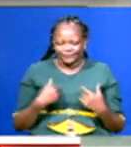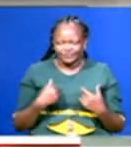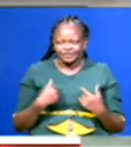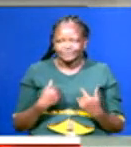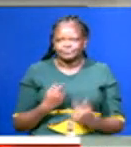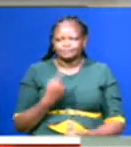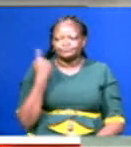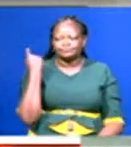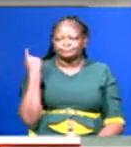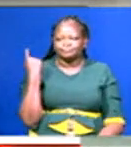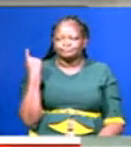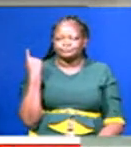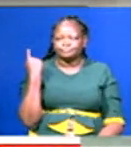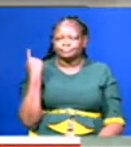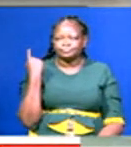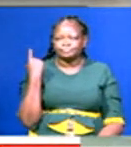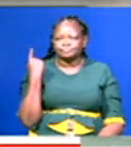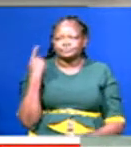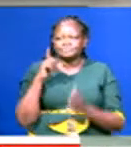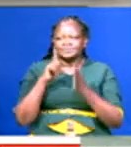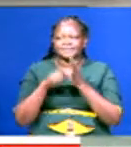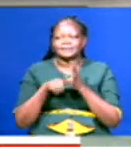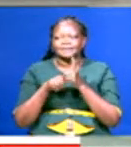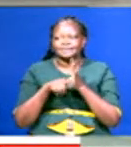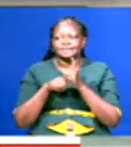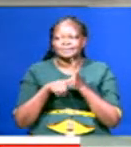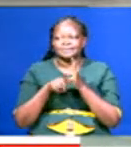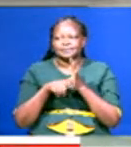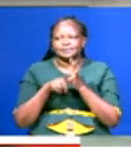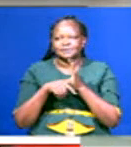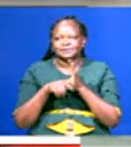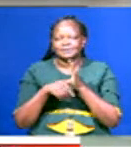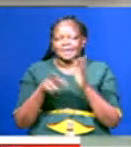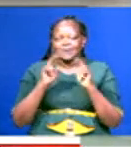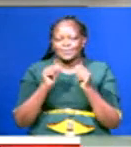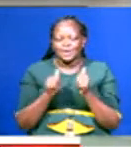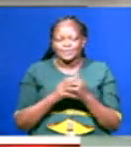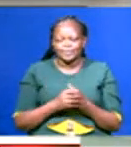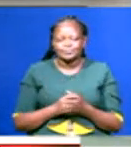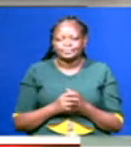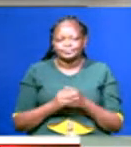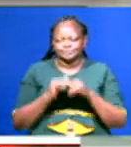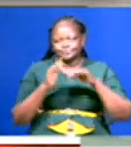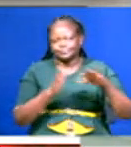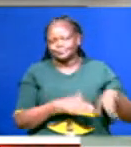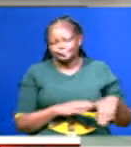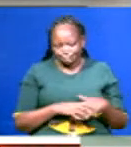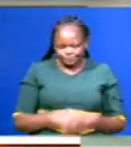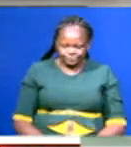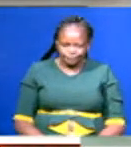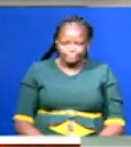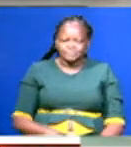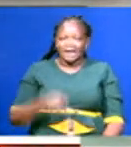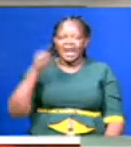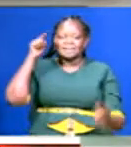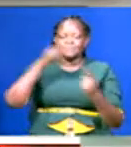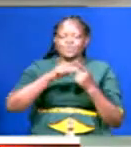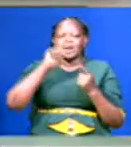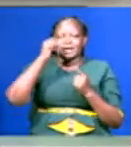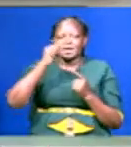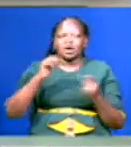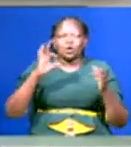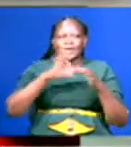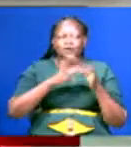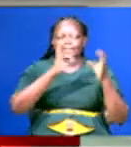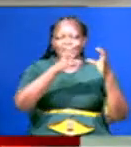us that story a little later on. I understand it's not ready. But let's look at another story now. Azimio One Kenya Coalition Party